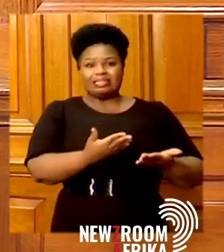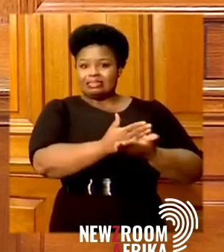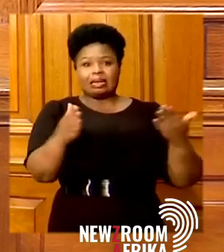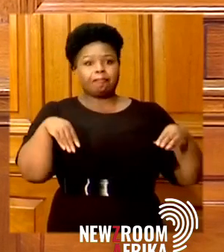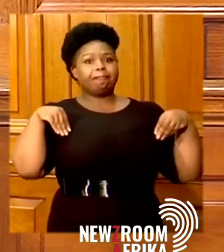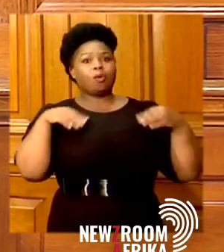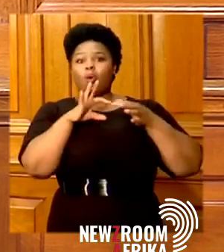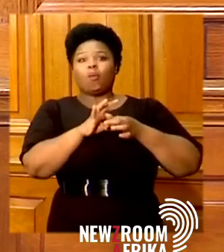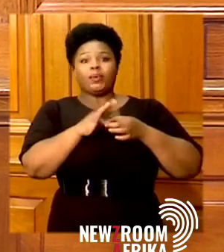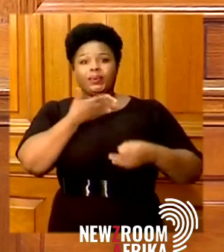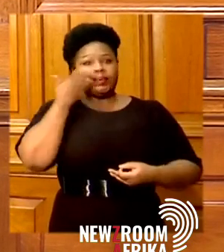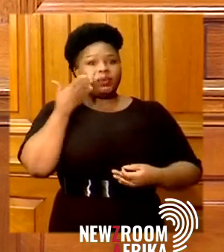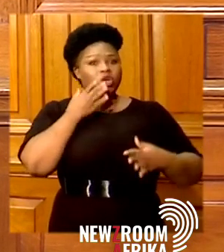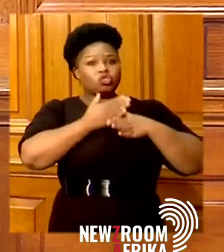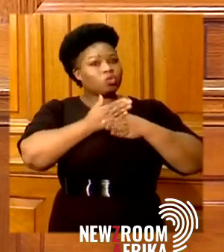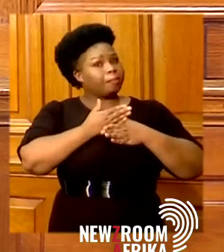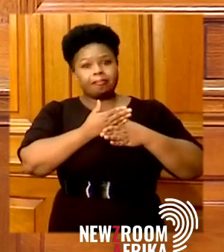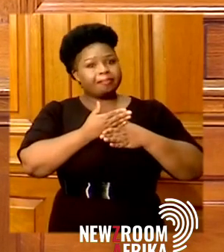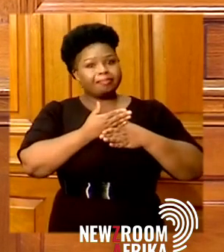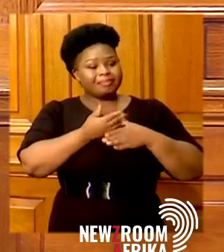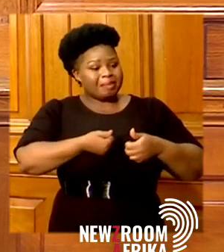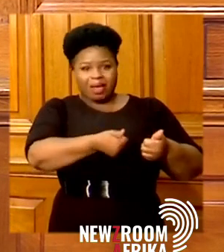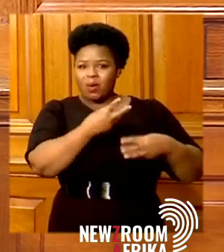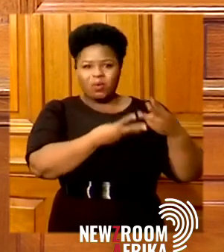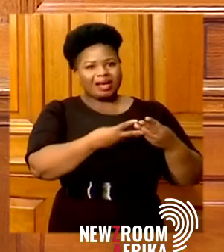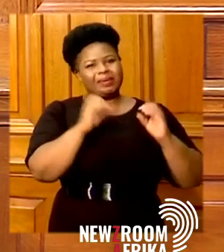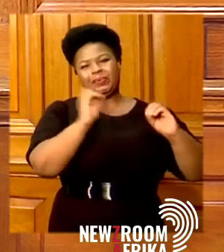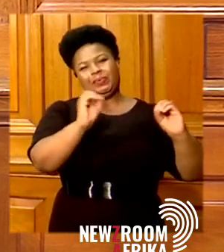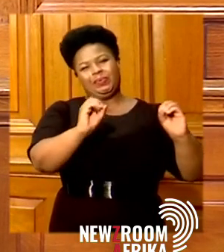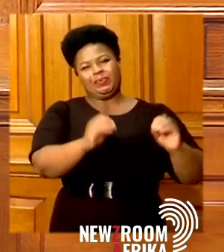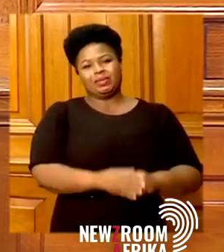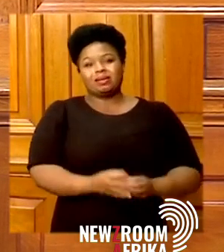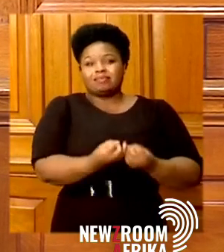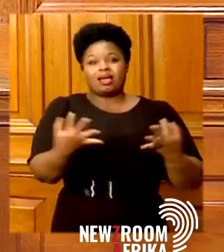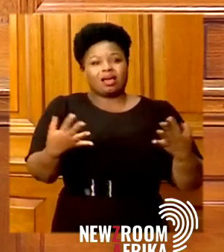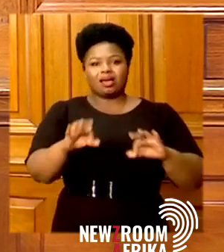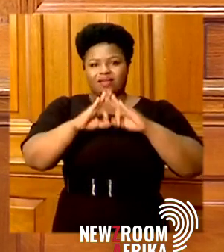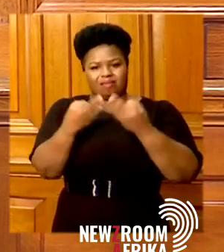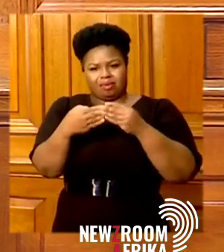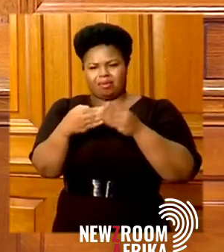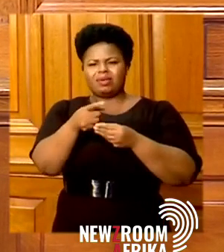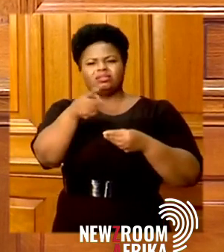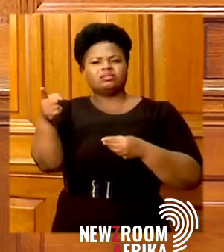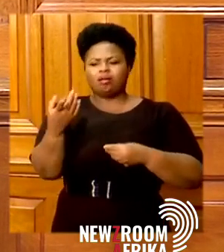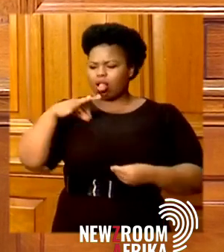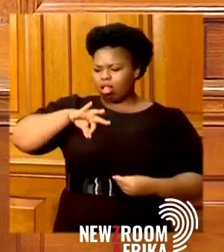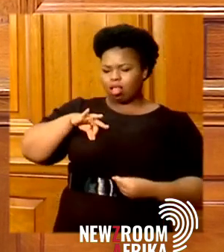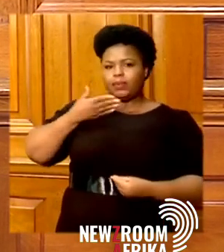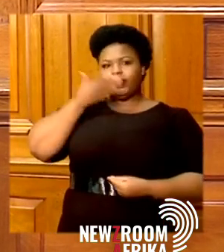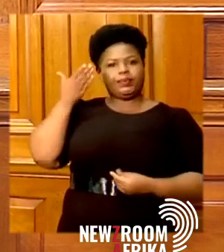back, and many households are still feeling the effect of having lost much of their